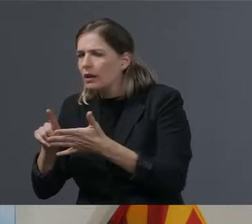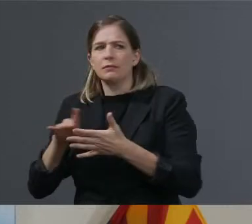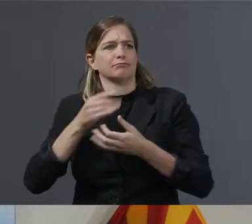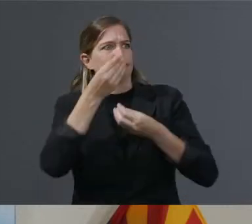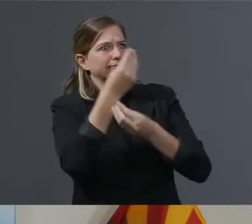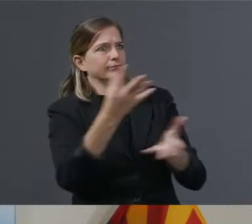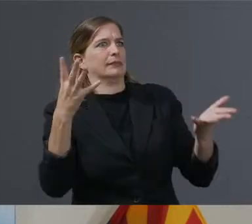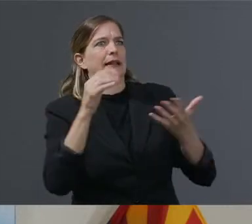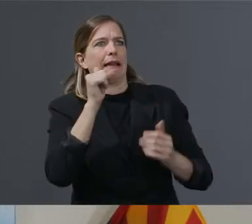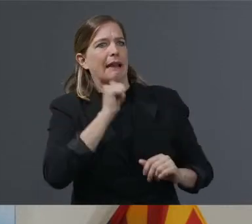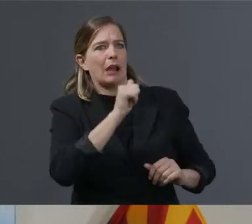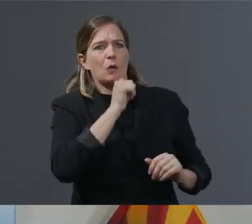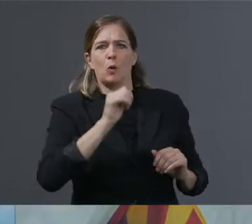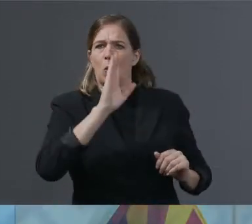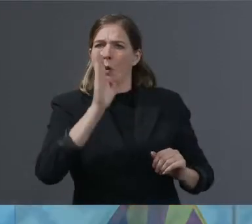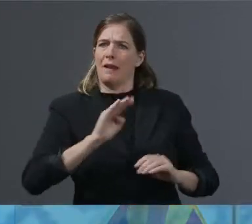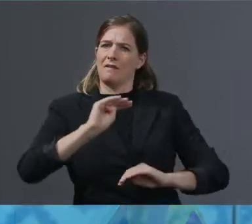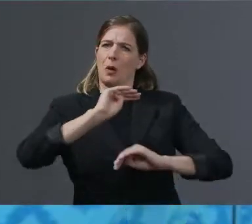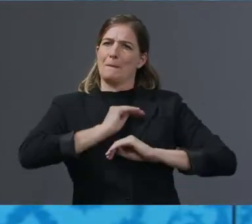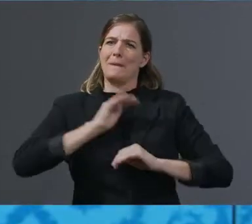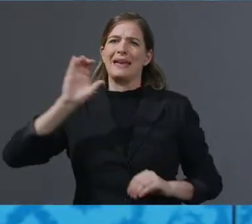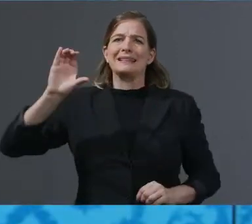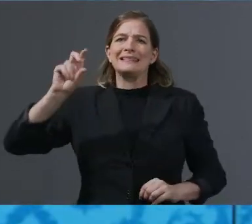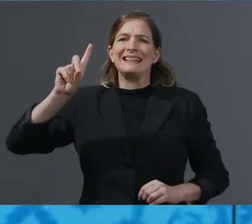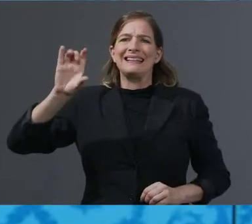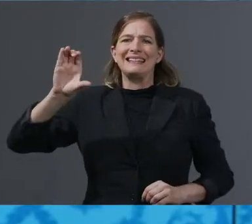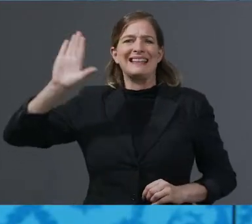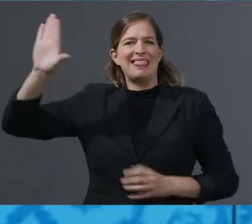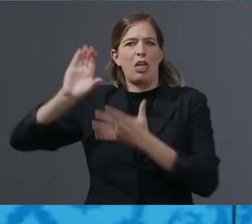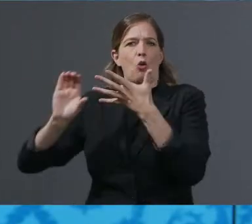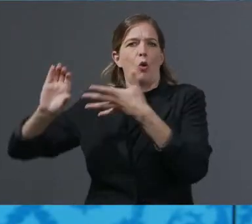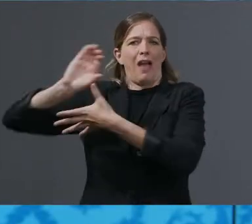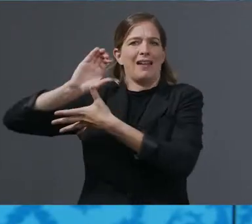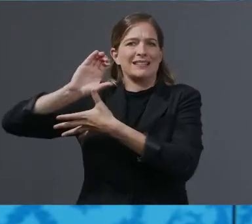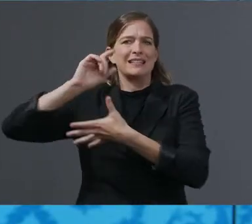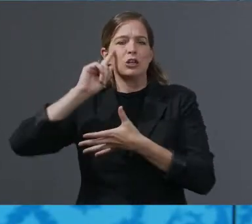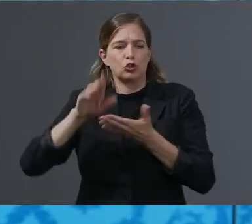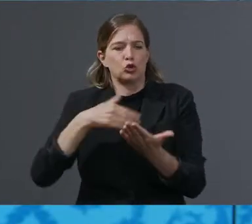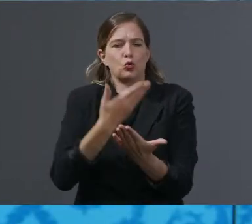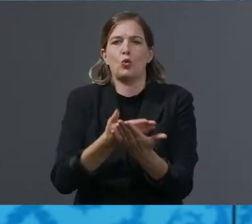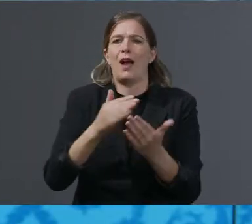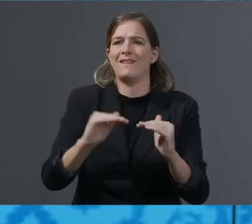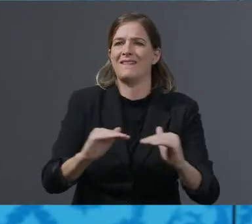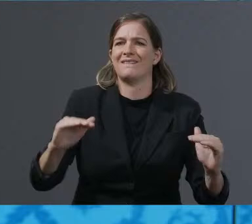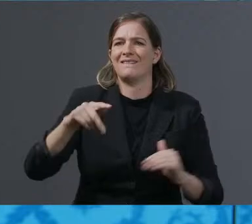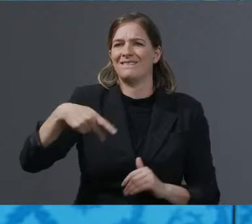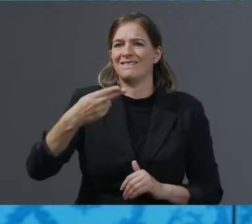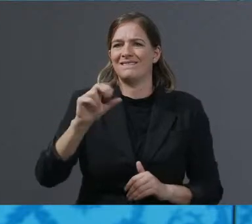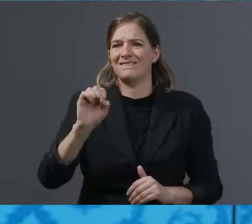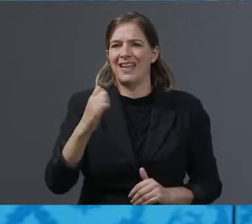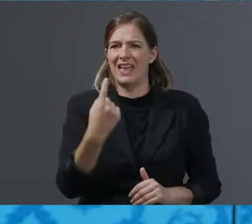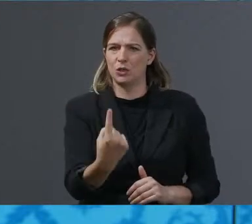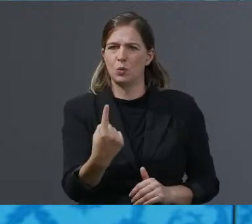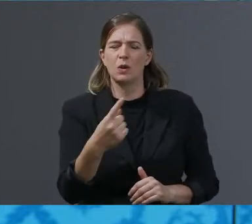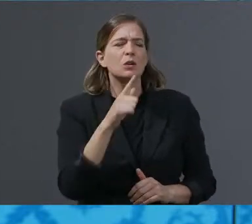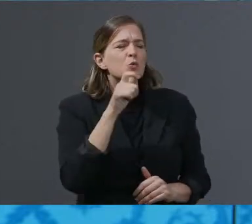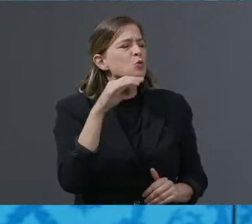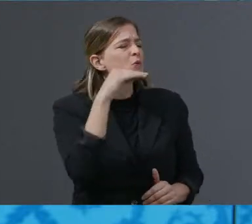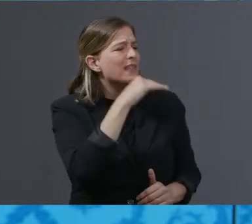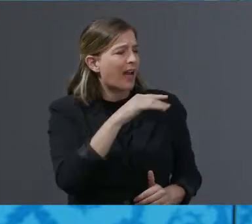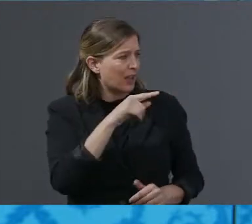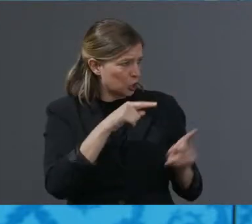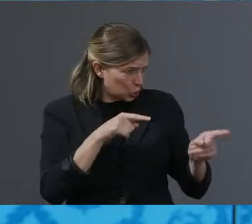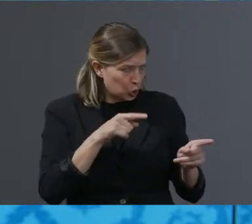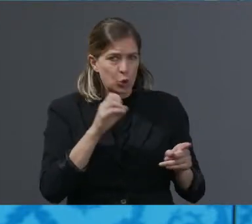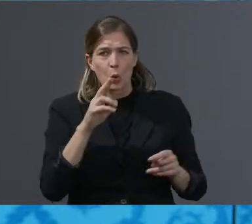CDC gating criteria to get to phase 1. Who's lying, you or them? I guess different people